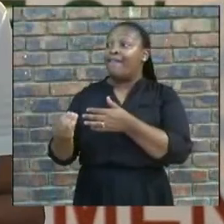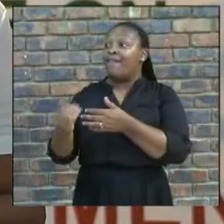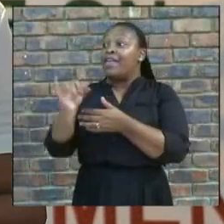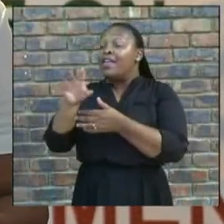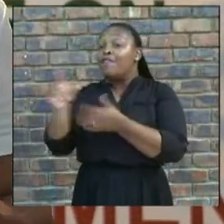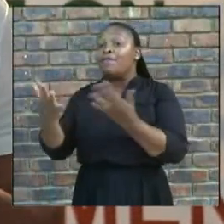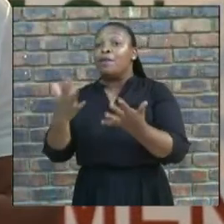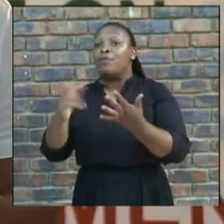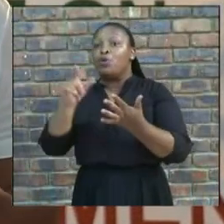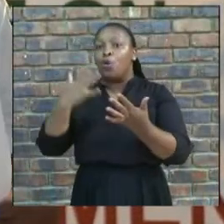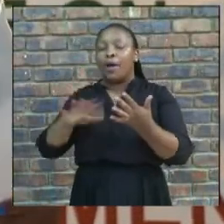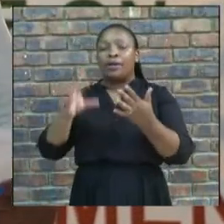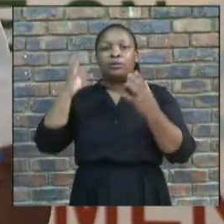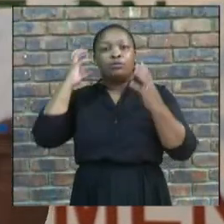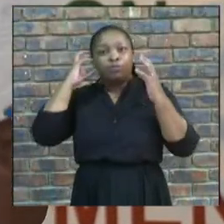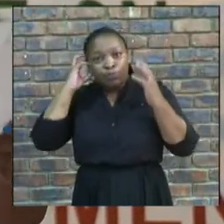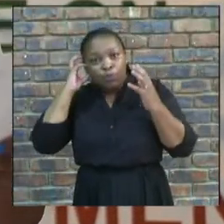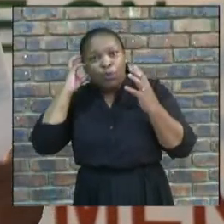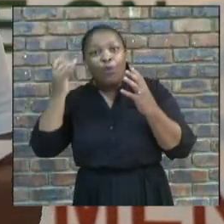bolela.